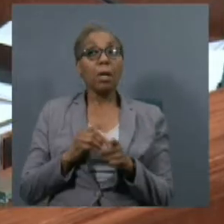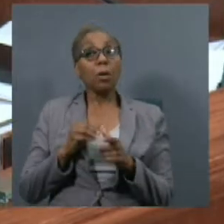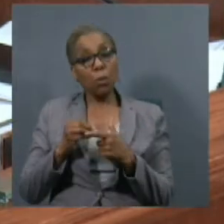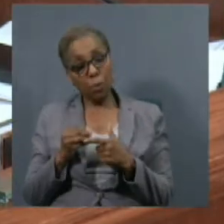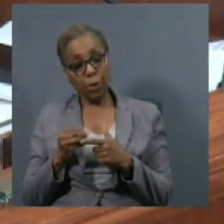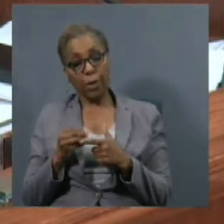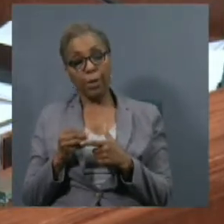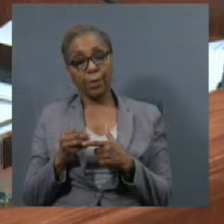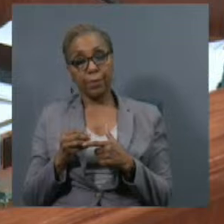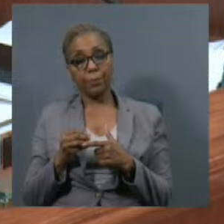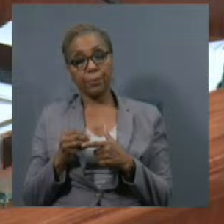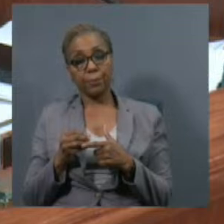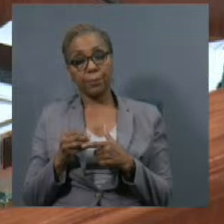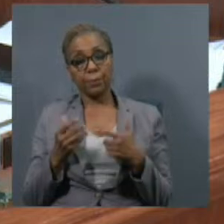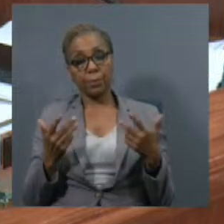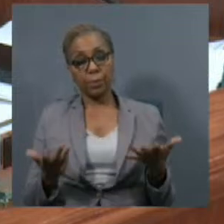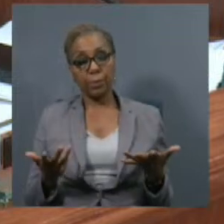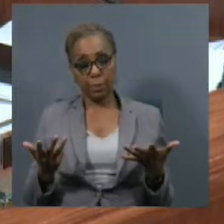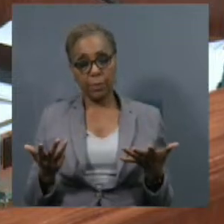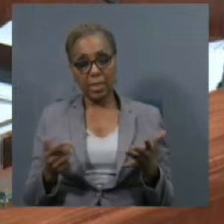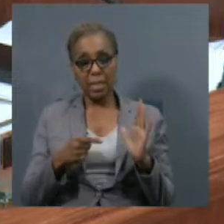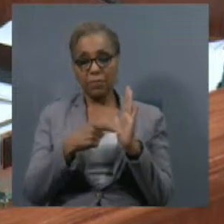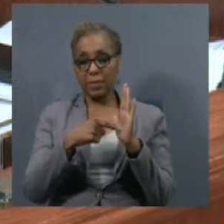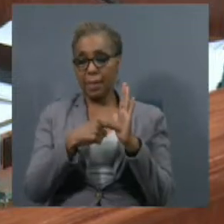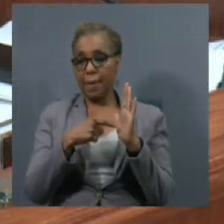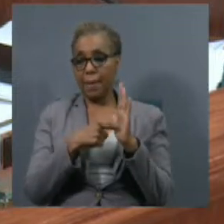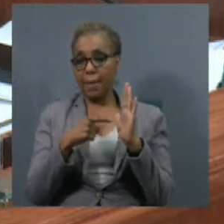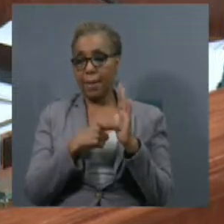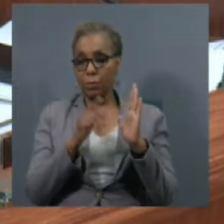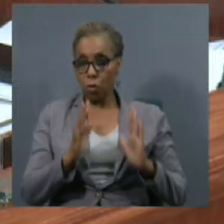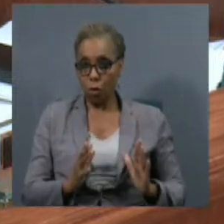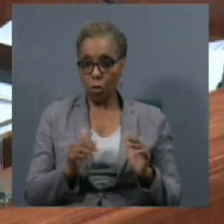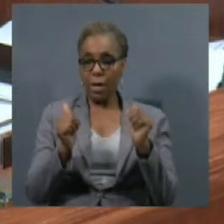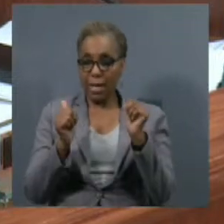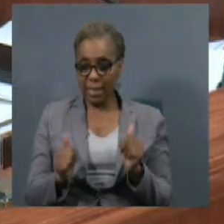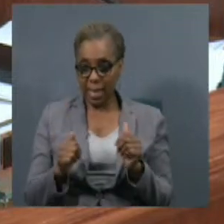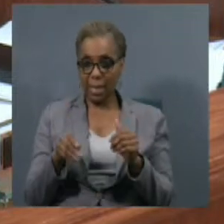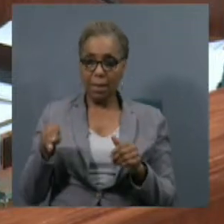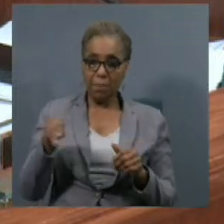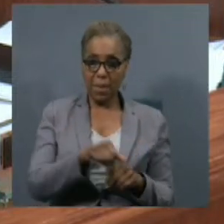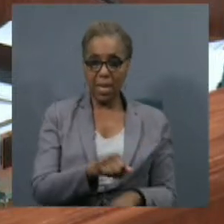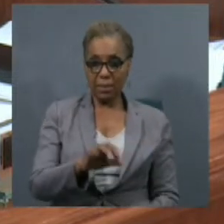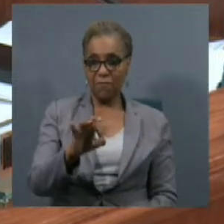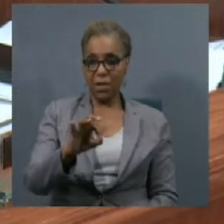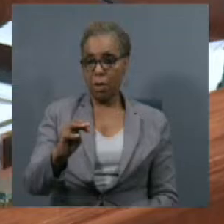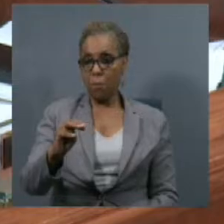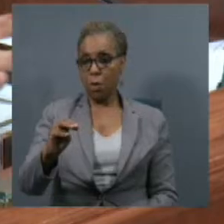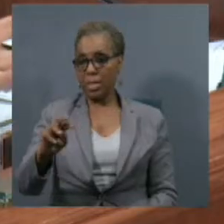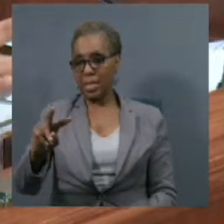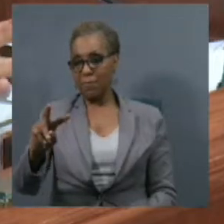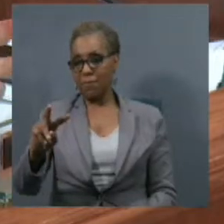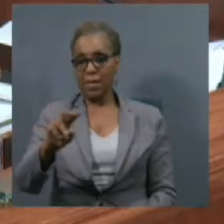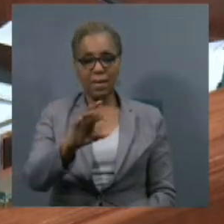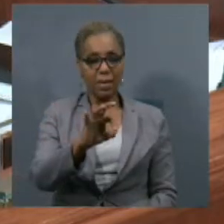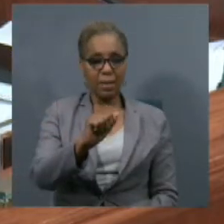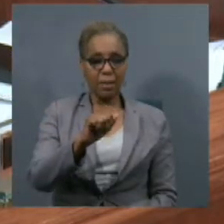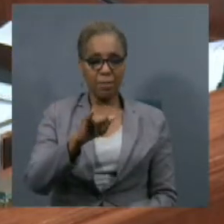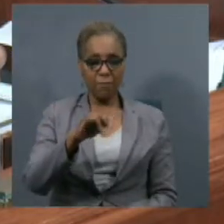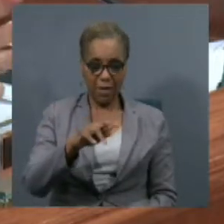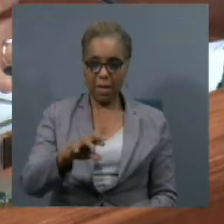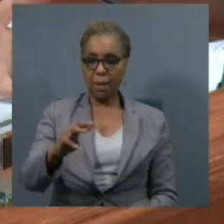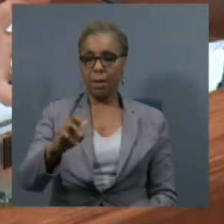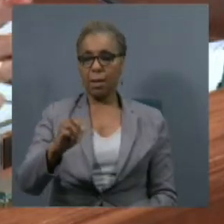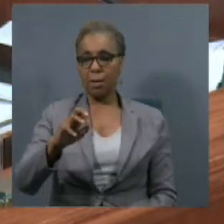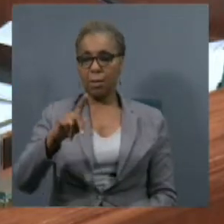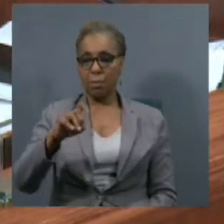Or the debtor could pay the fair market value for the two properties, which according to